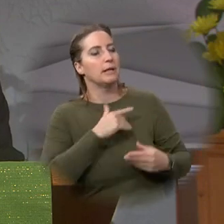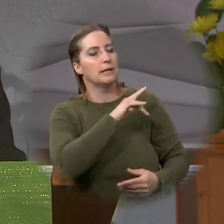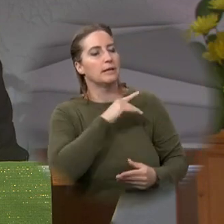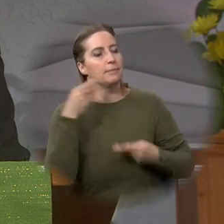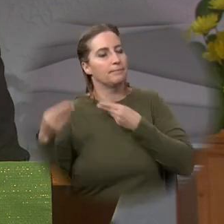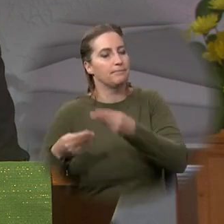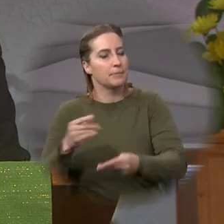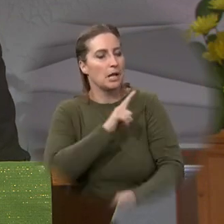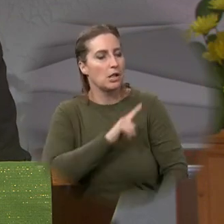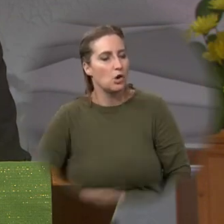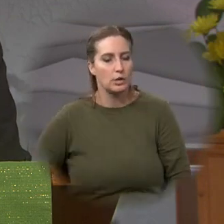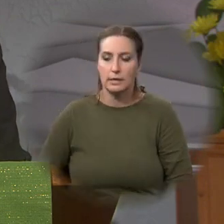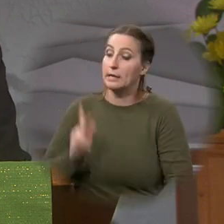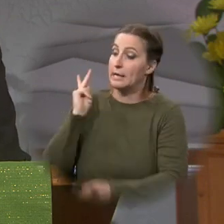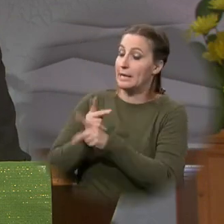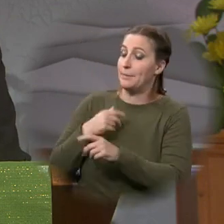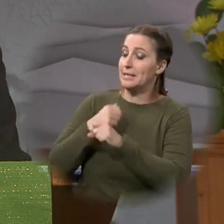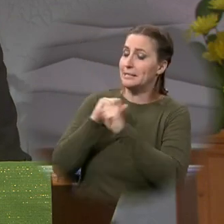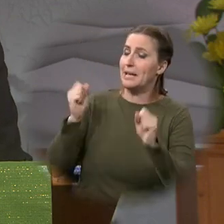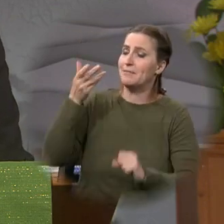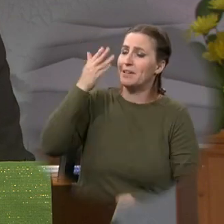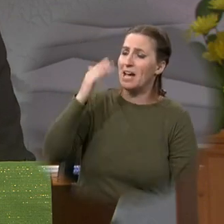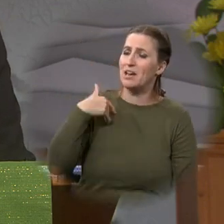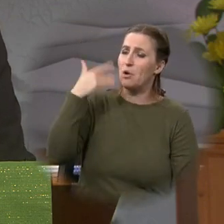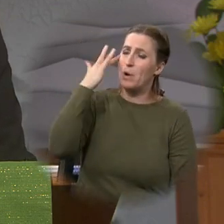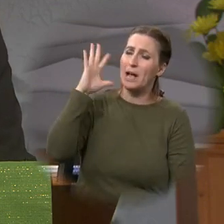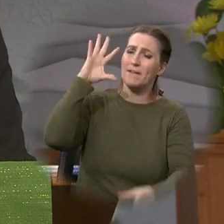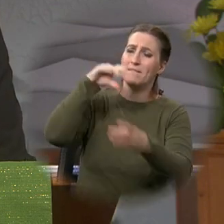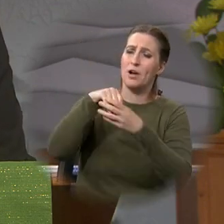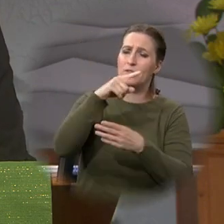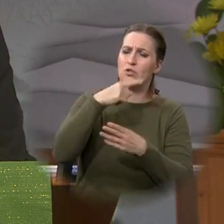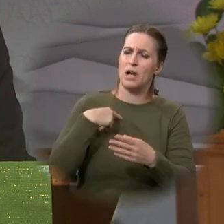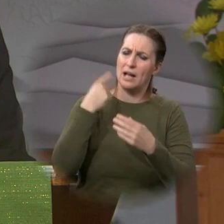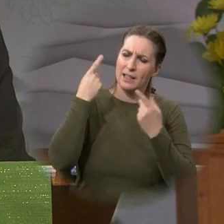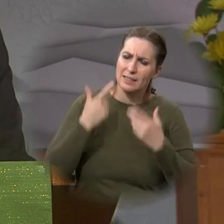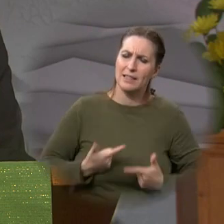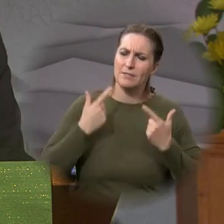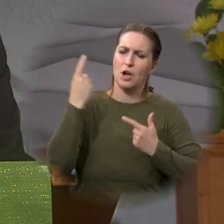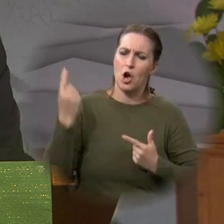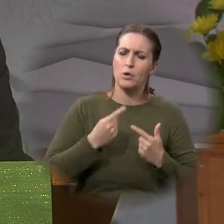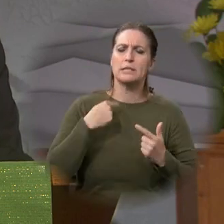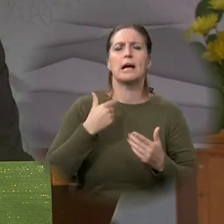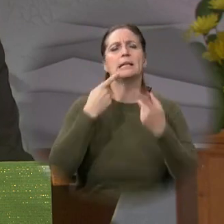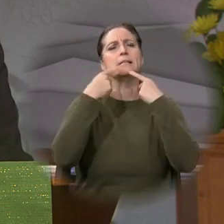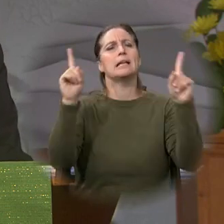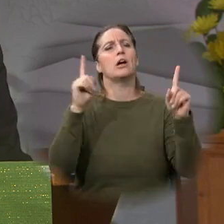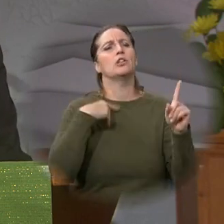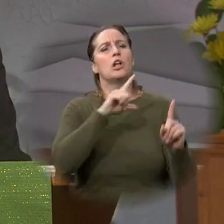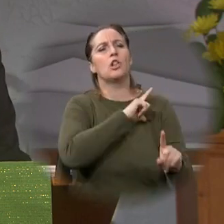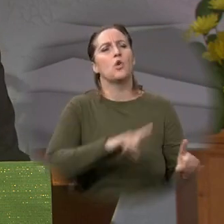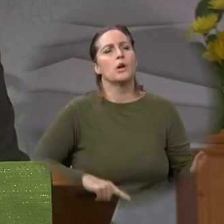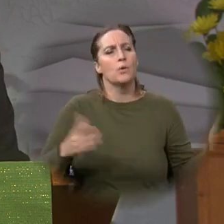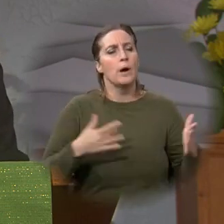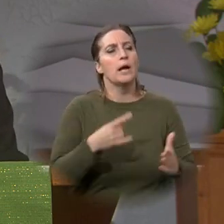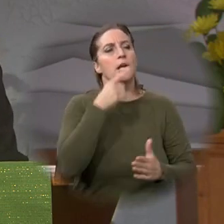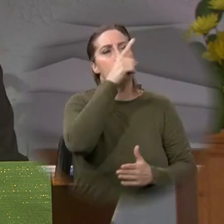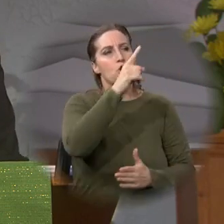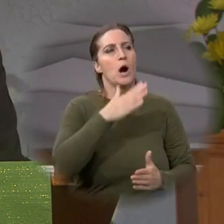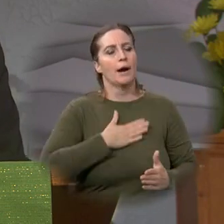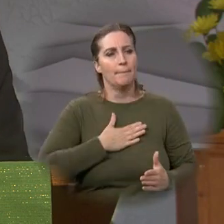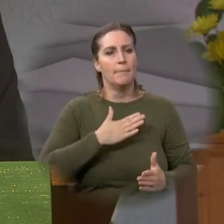You are my inheritance, O Lord. Keep me safe, O God, for in you I take refuge. I say to the Lord, Lord, you